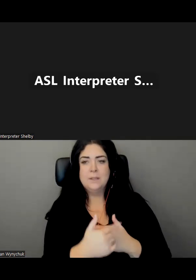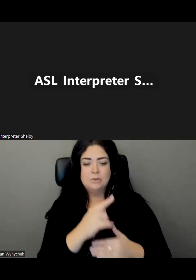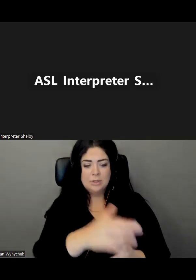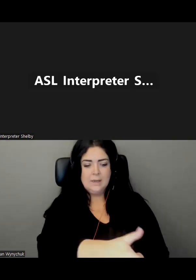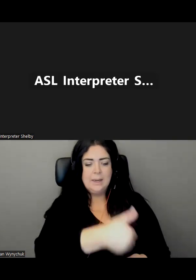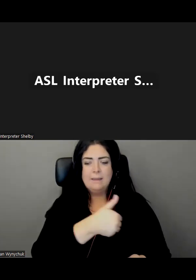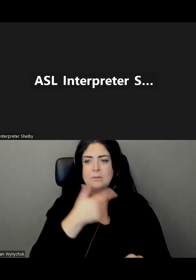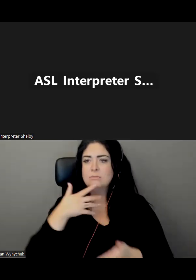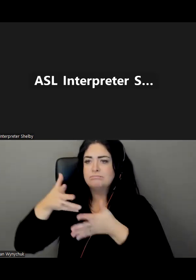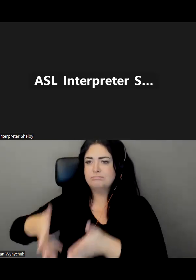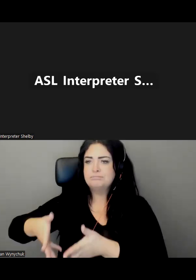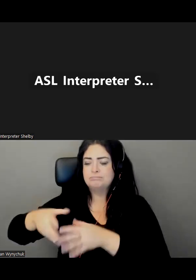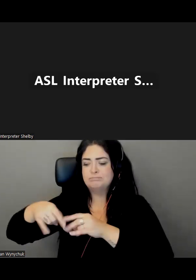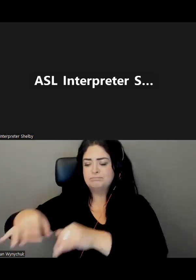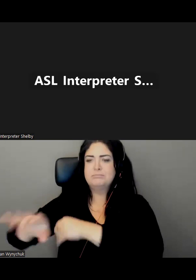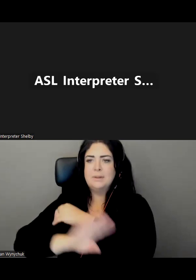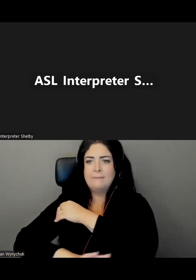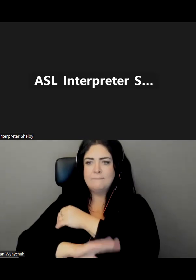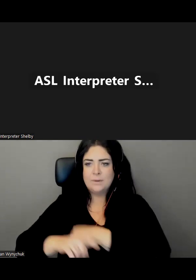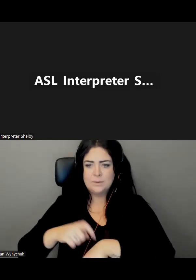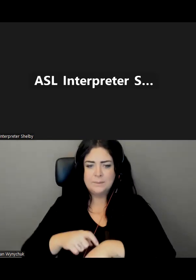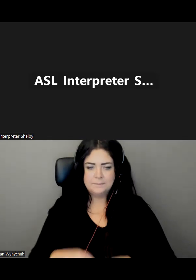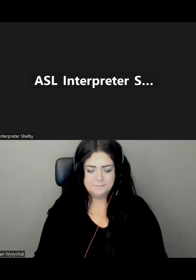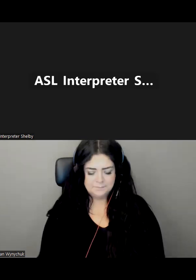anything like that. Okay.